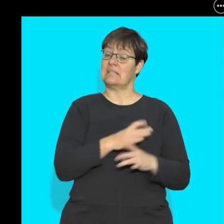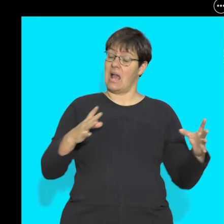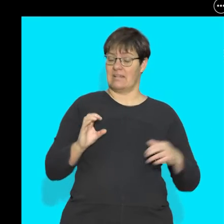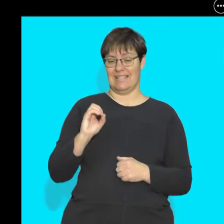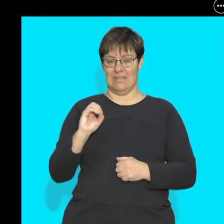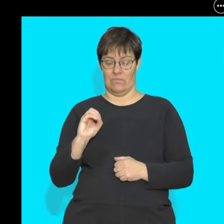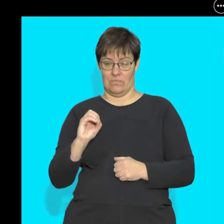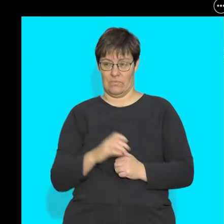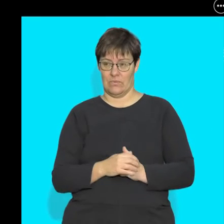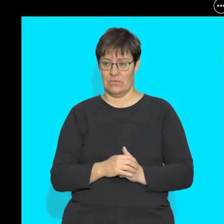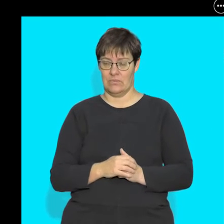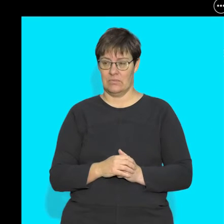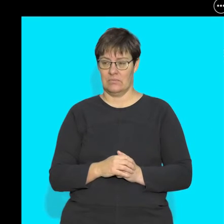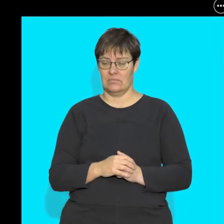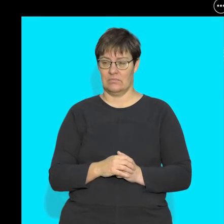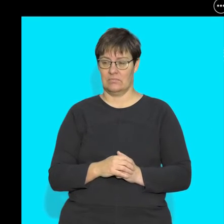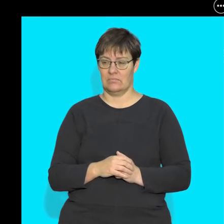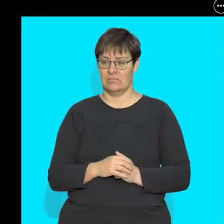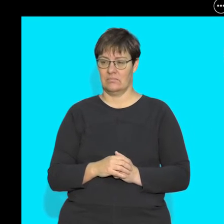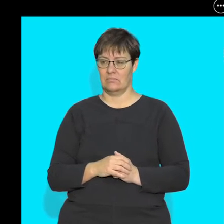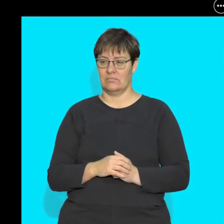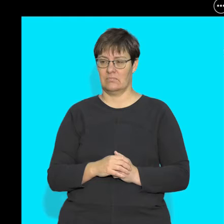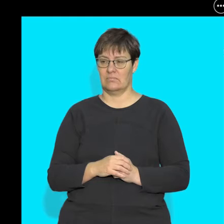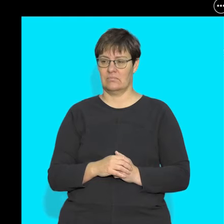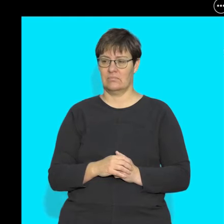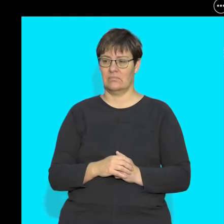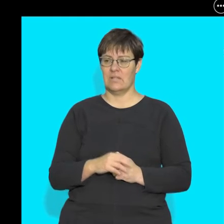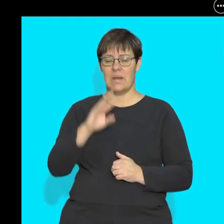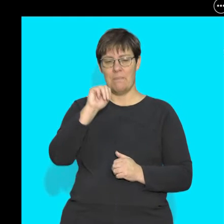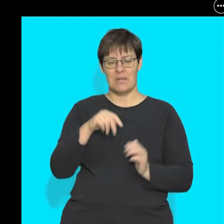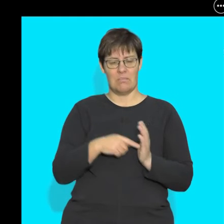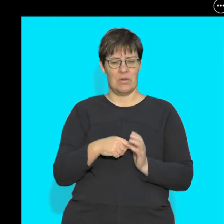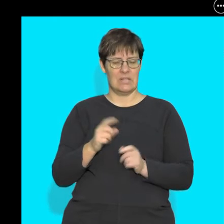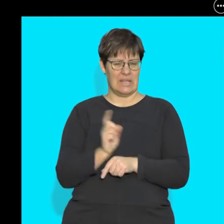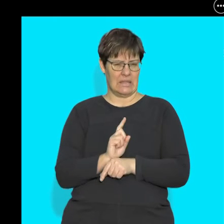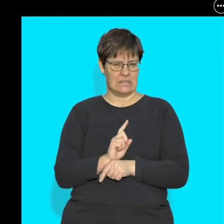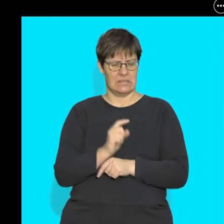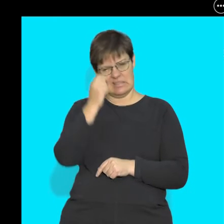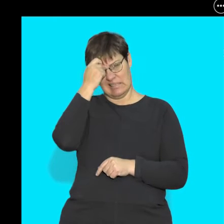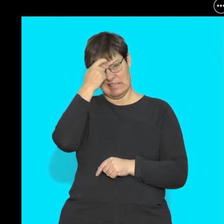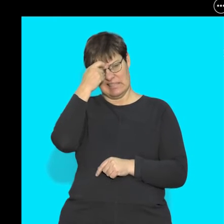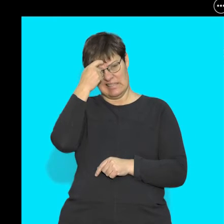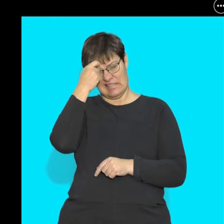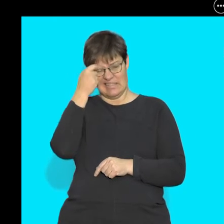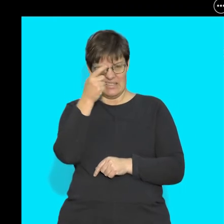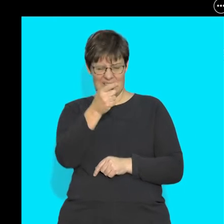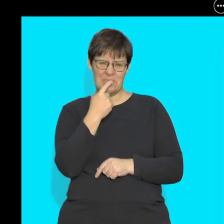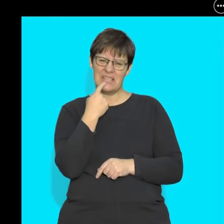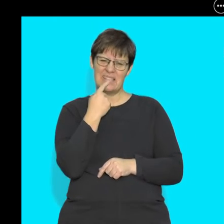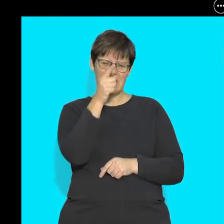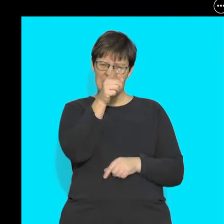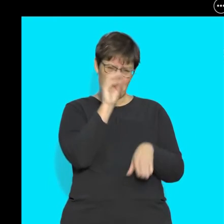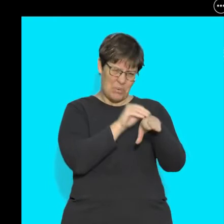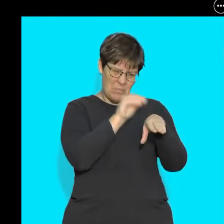0. Okay? But that's meters per second. I'm hoping some of you are going, but